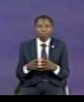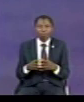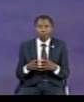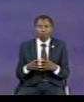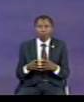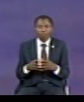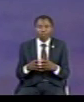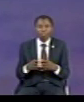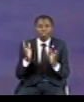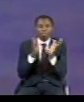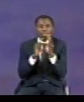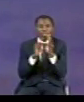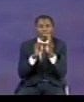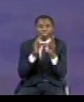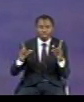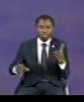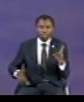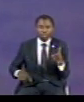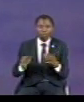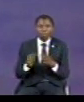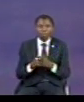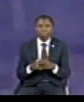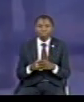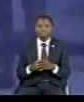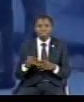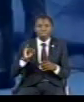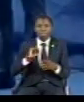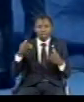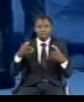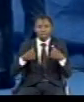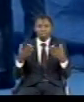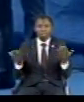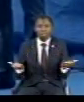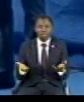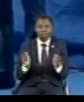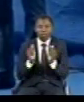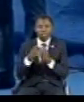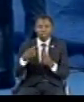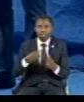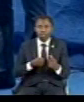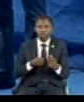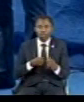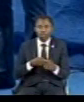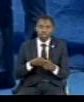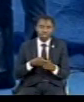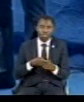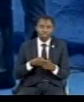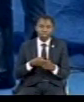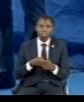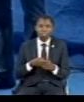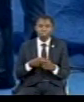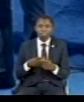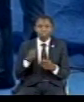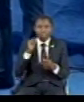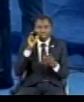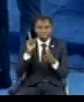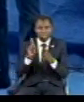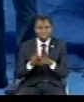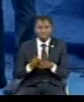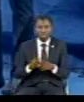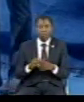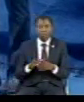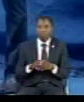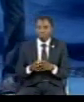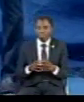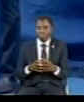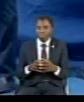Praise the Lord. I have here with me Sister Ruth Mesoma Mbaduga. Sister Ruth Mesoma